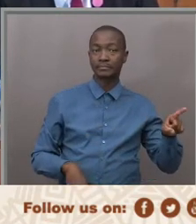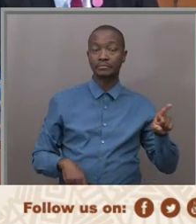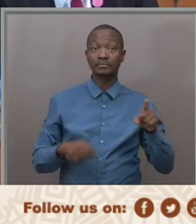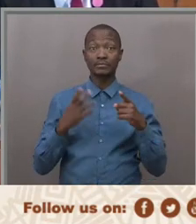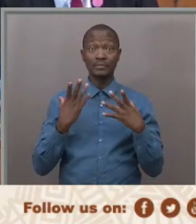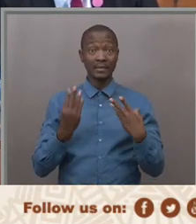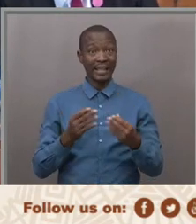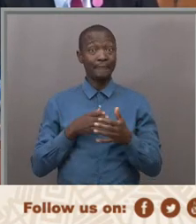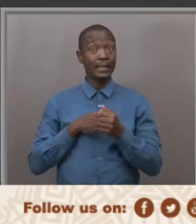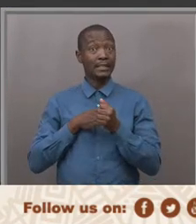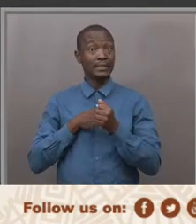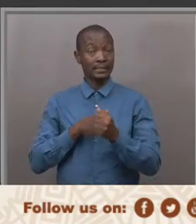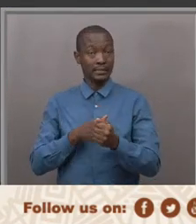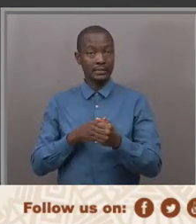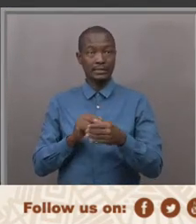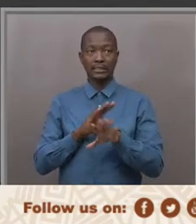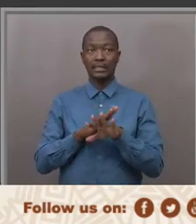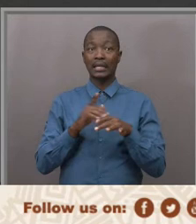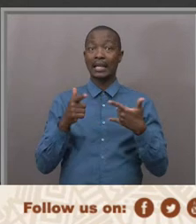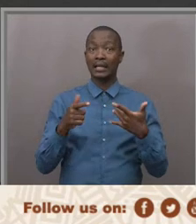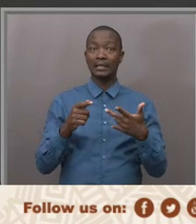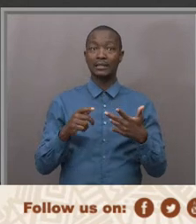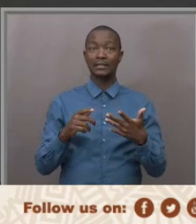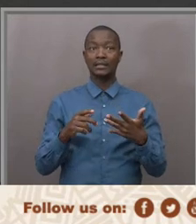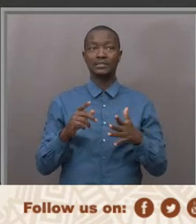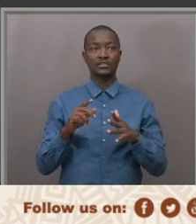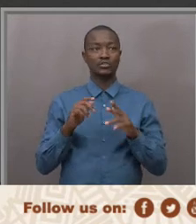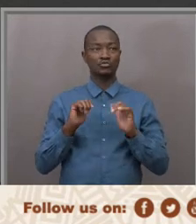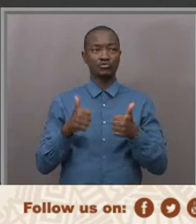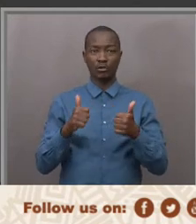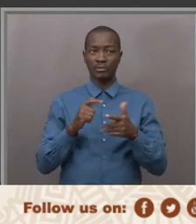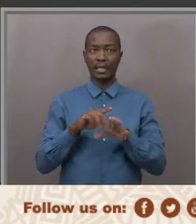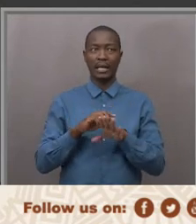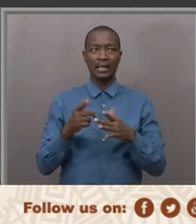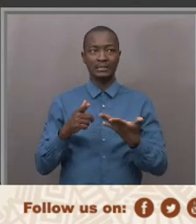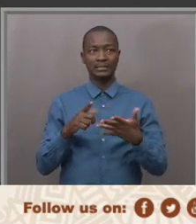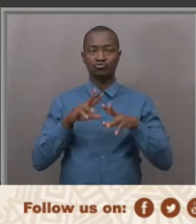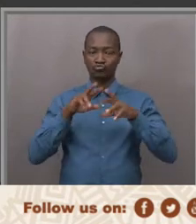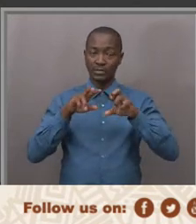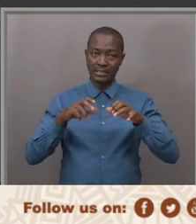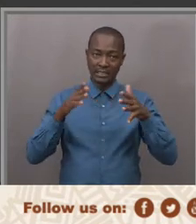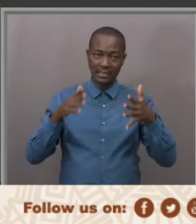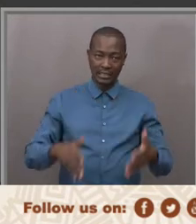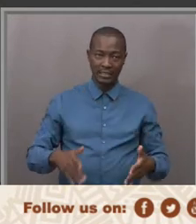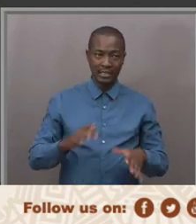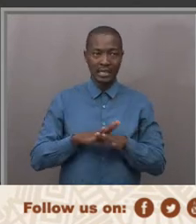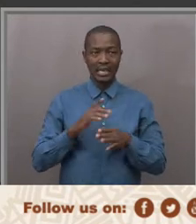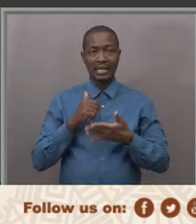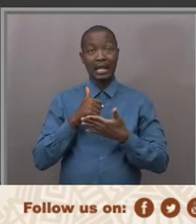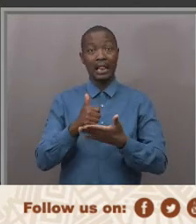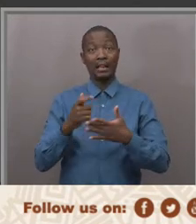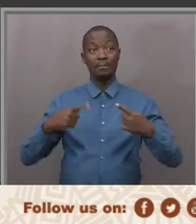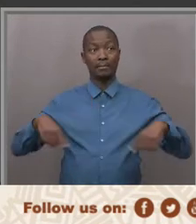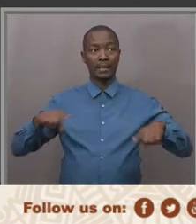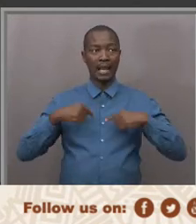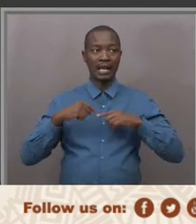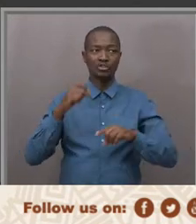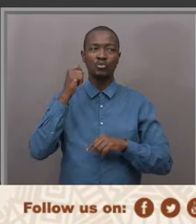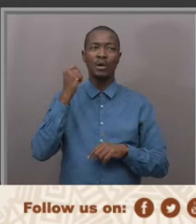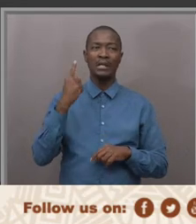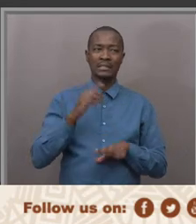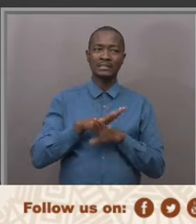been leading as top-class and world-class researchers in helping us to understand the most